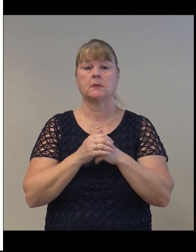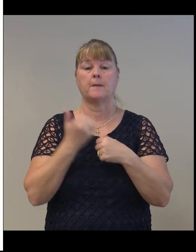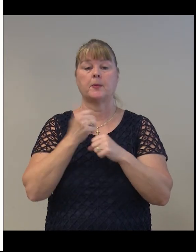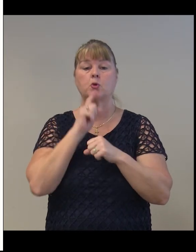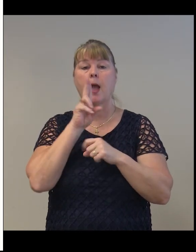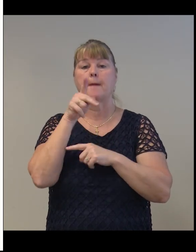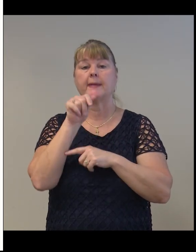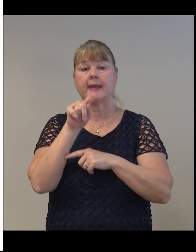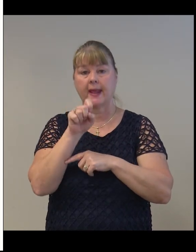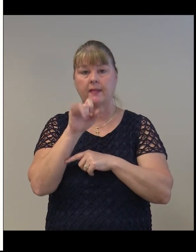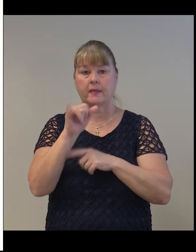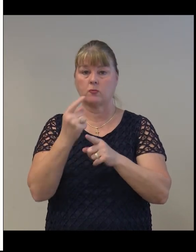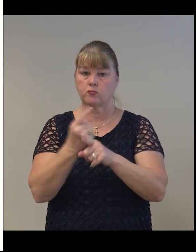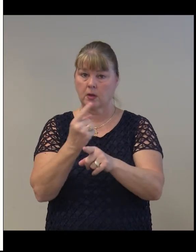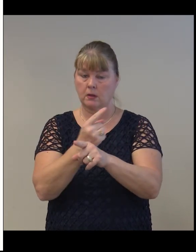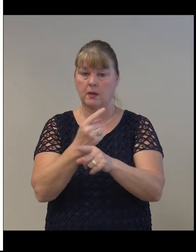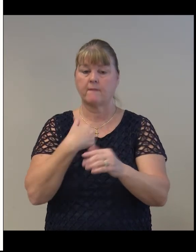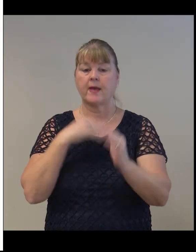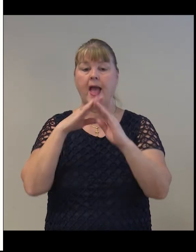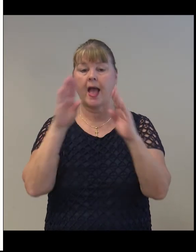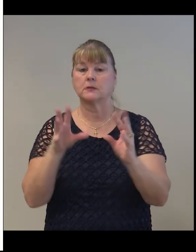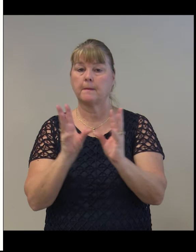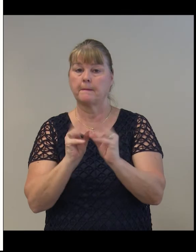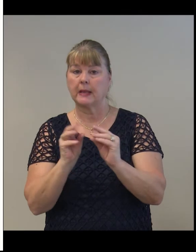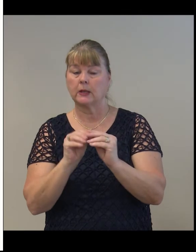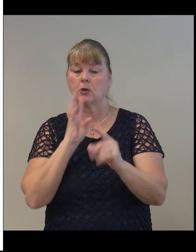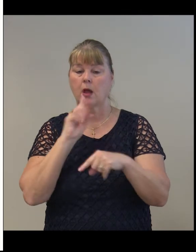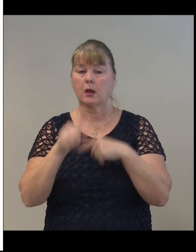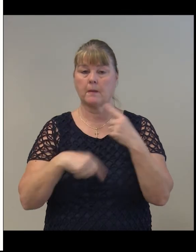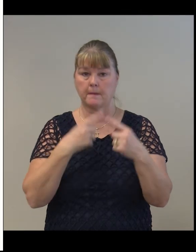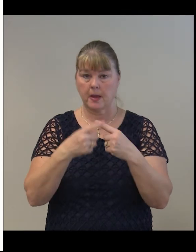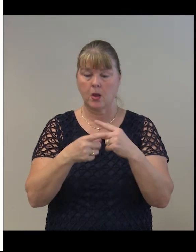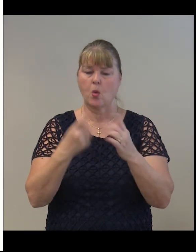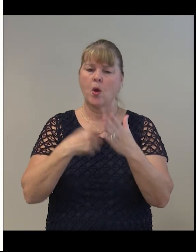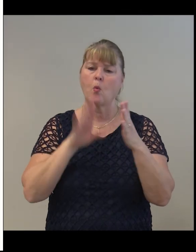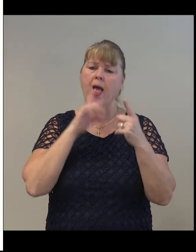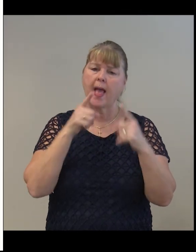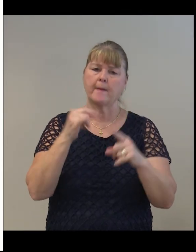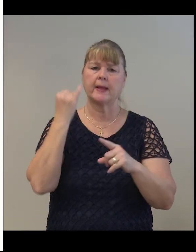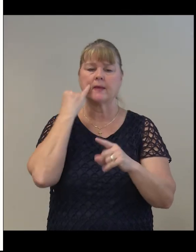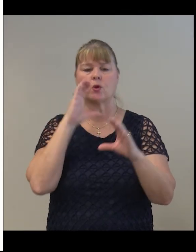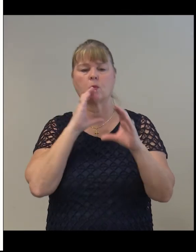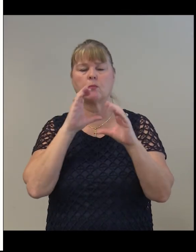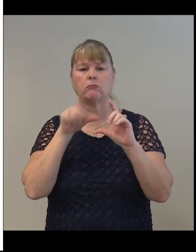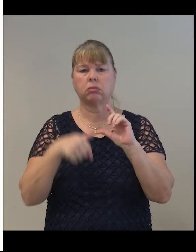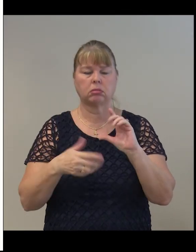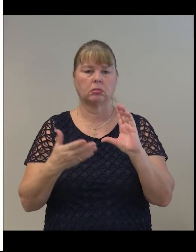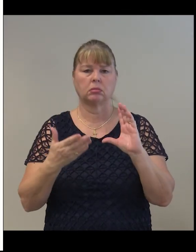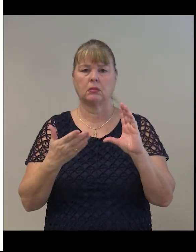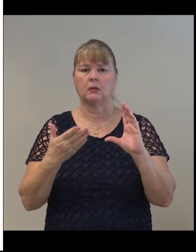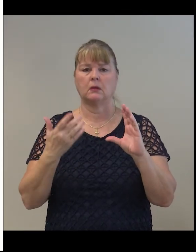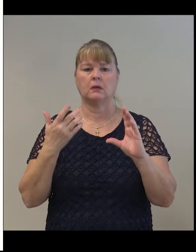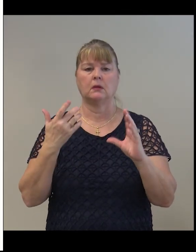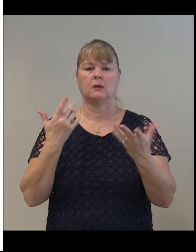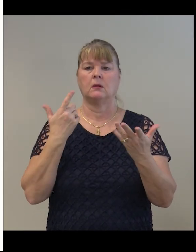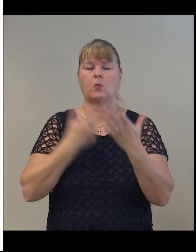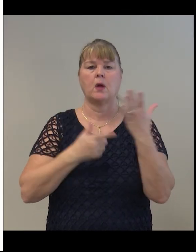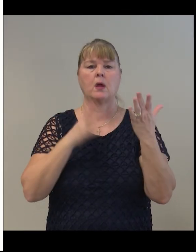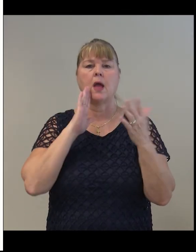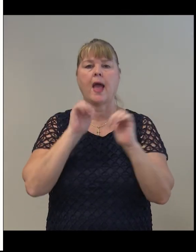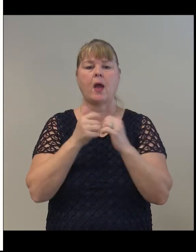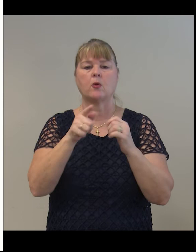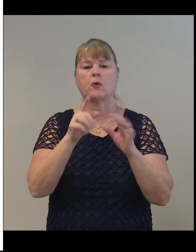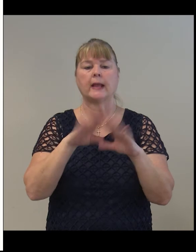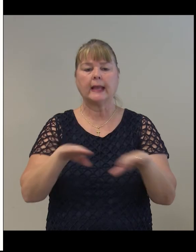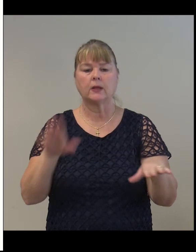Make sure that you're updating it regularly. Have household meetings where you talk about what would happen if communications went down and talk